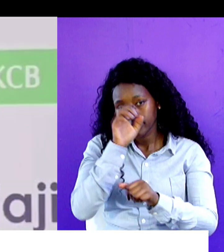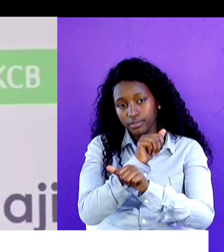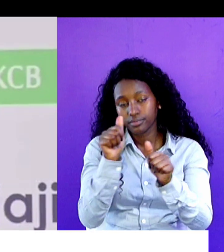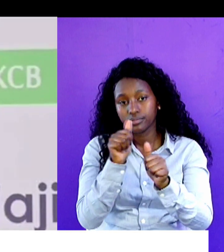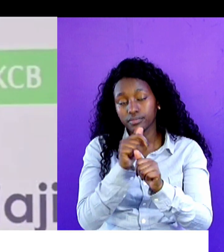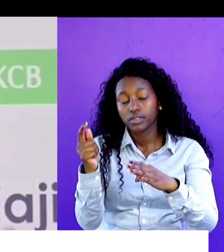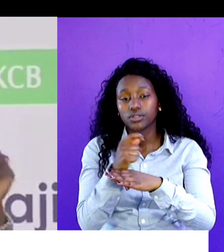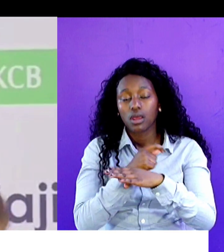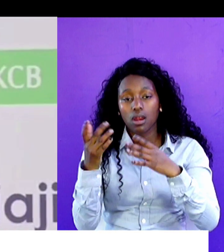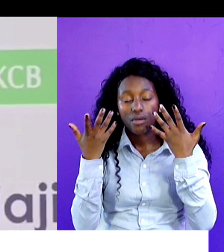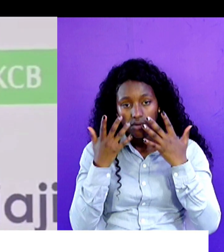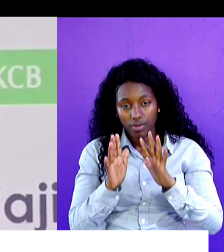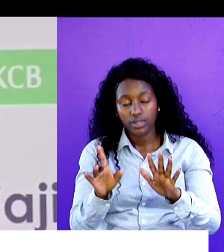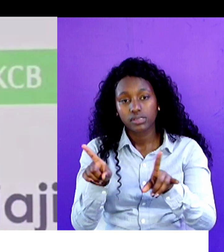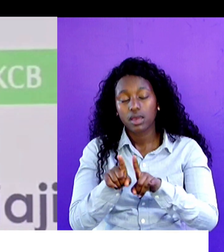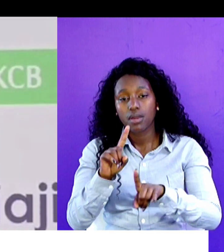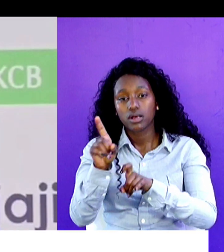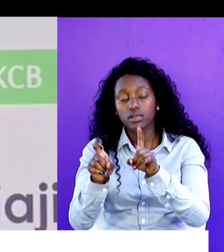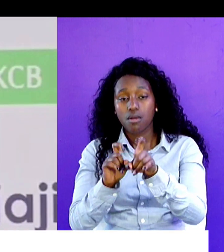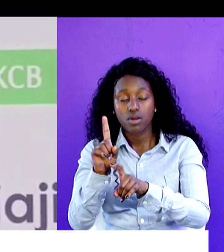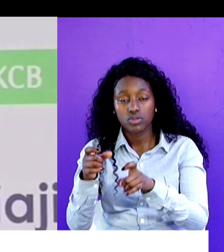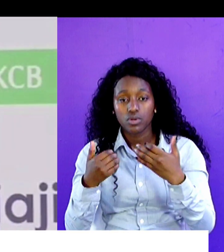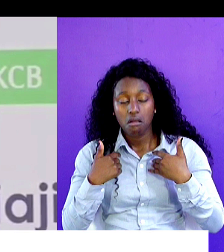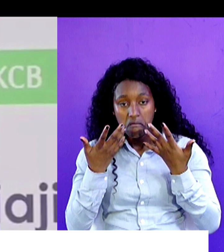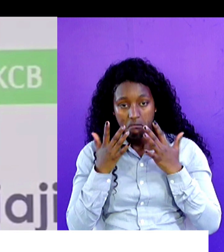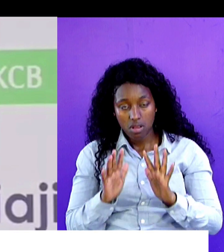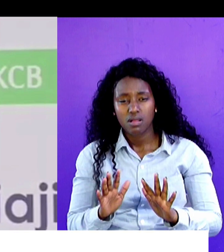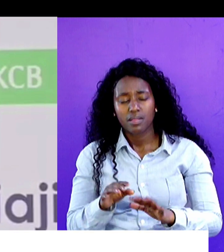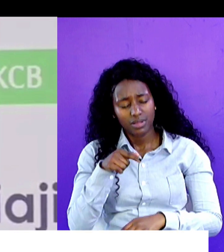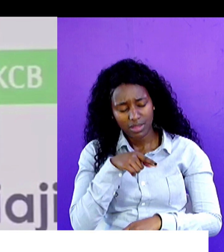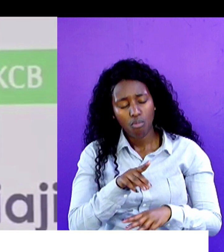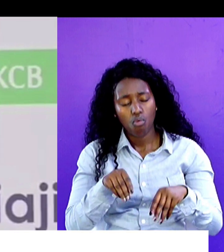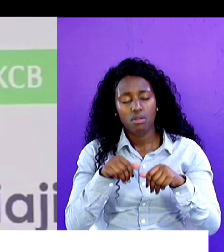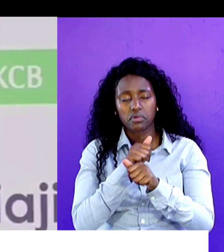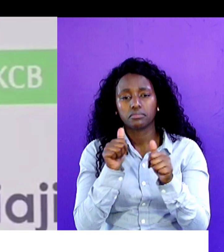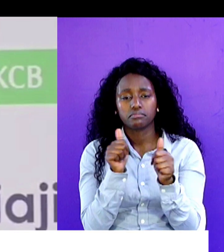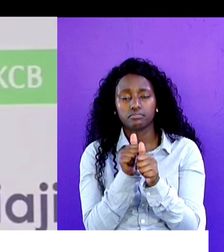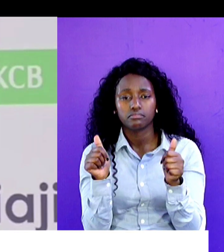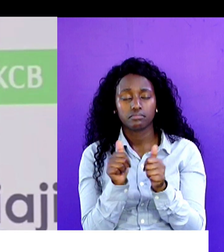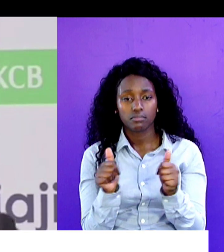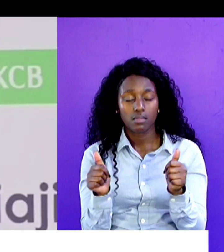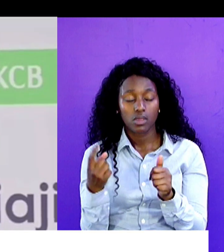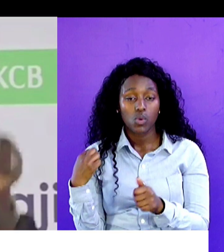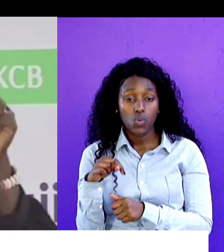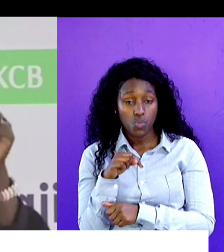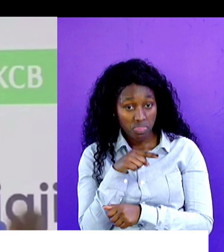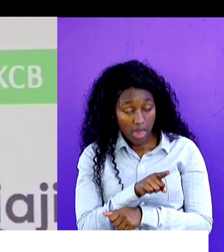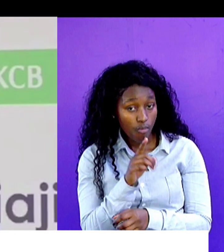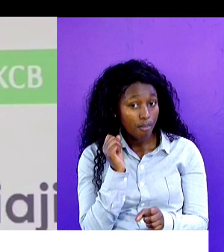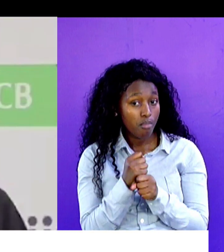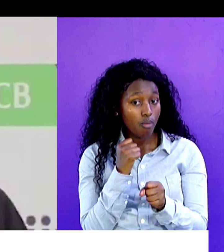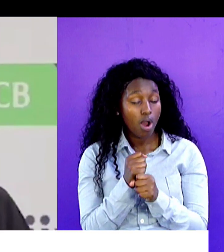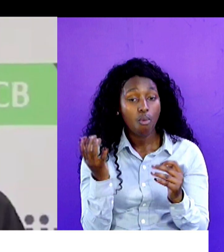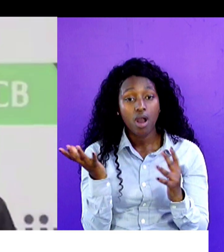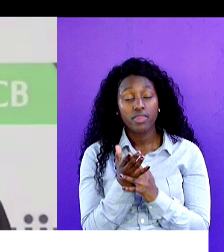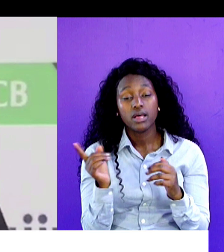trained, examined, and found to have qualified within a period of 6